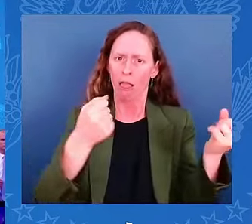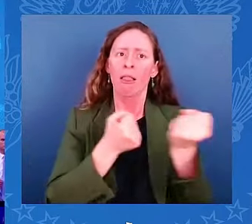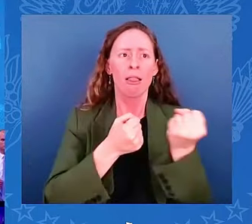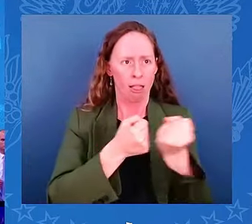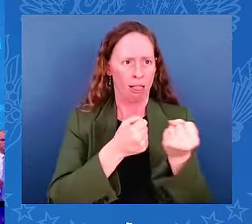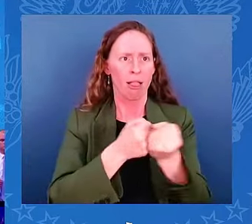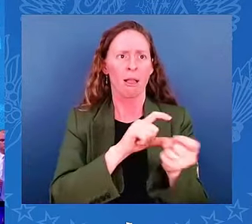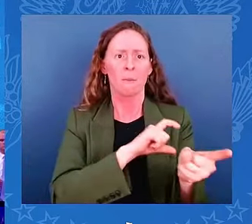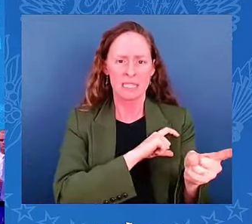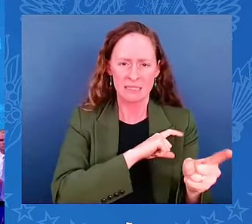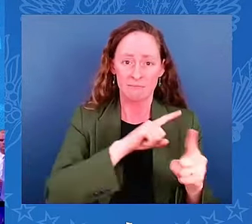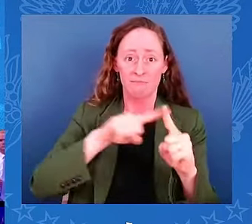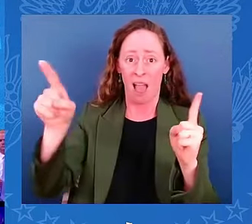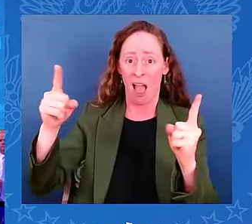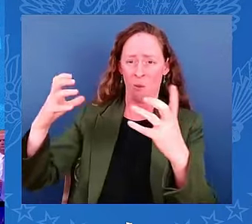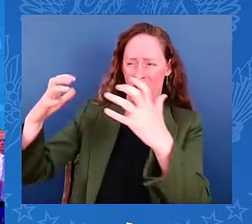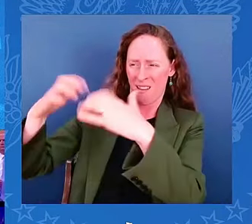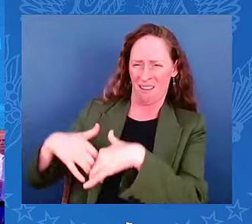outrageous.